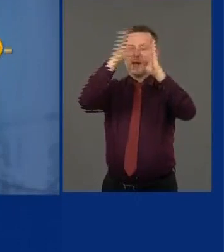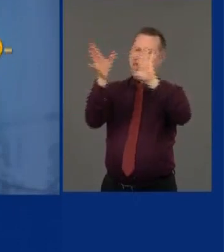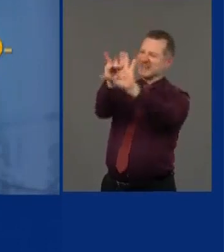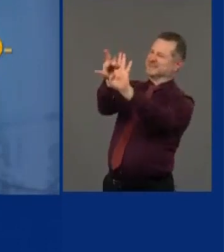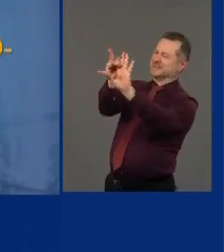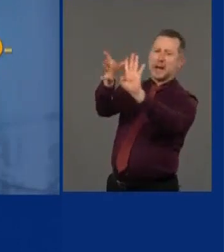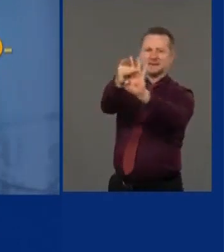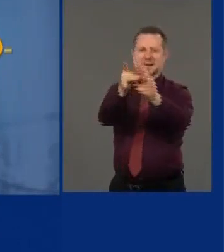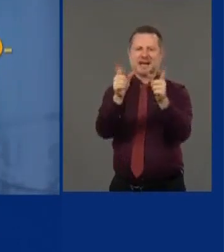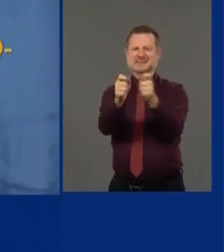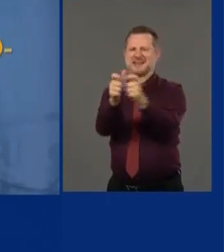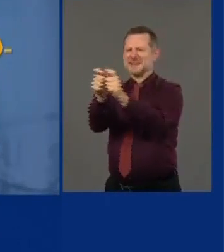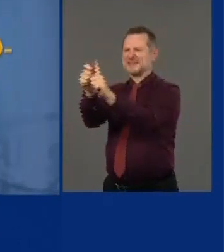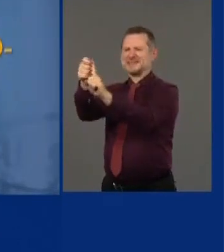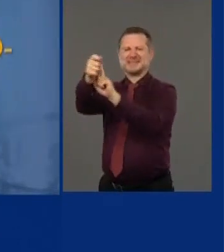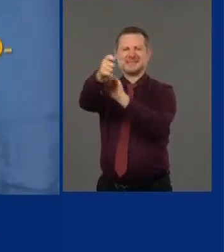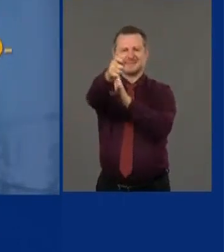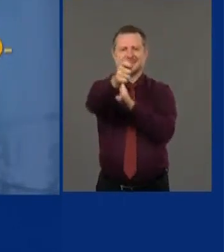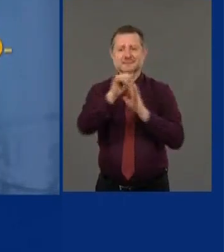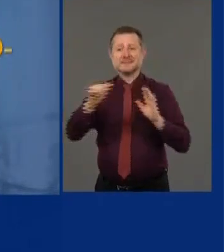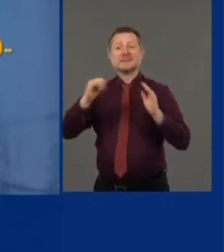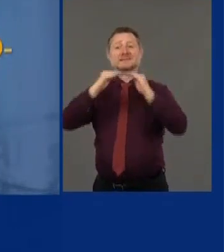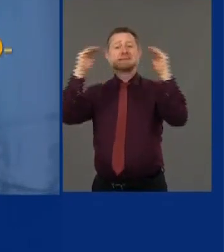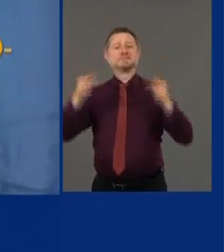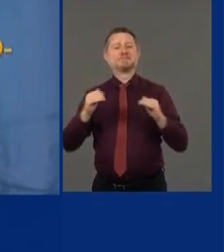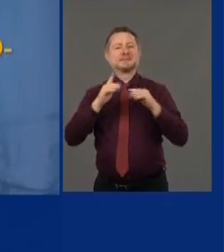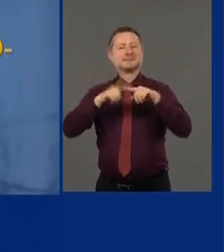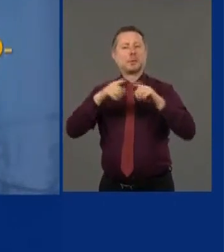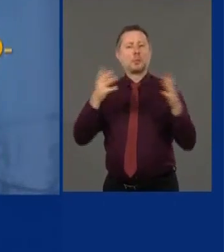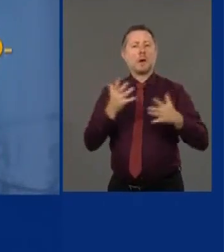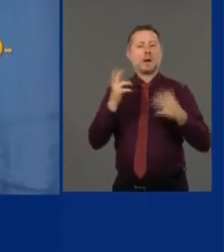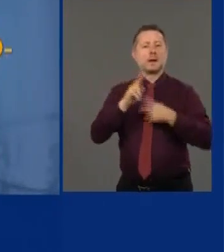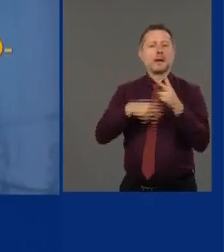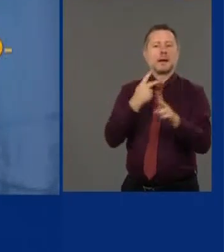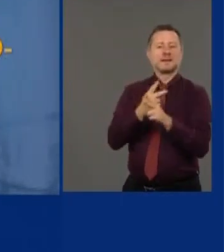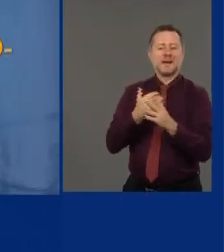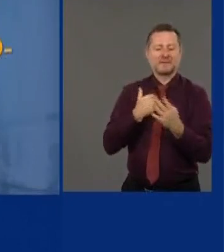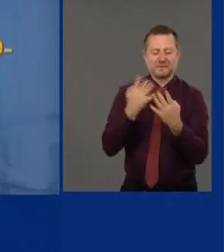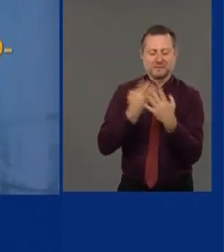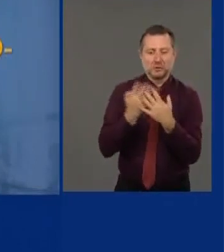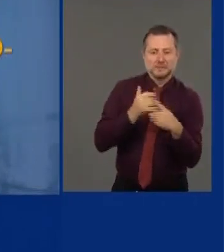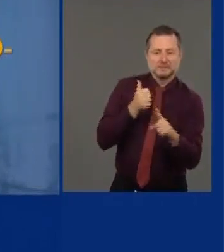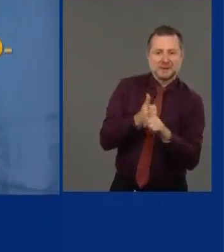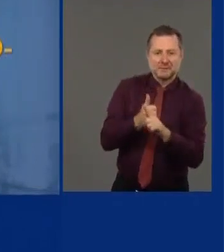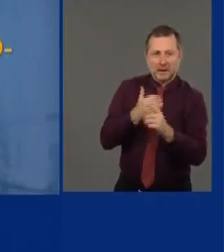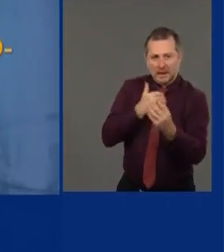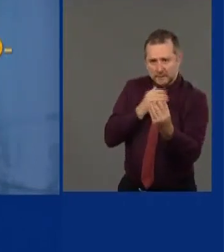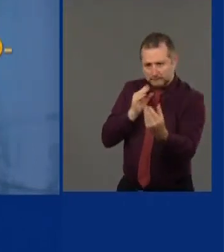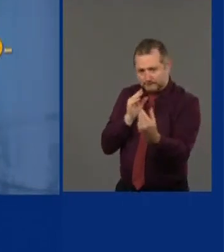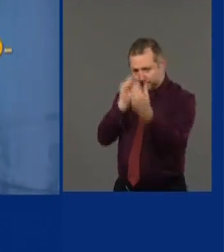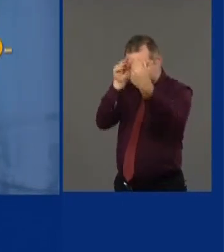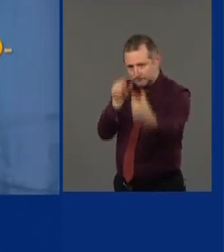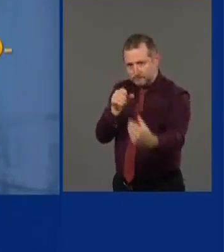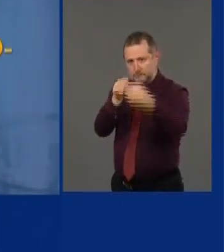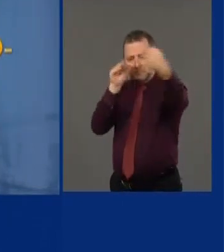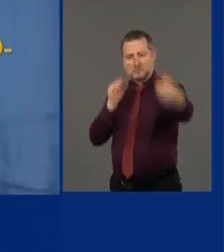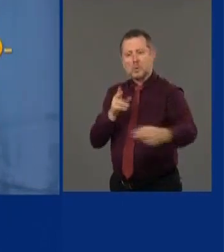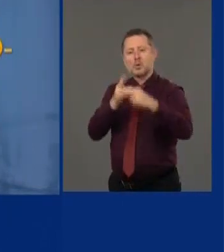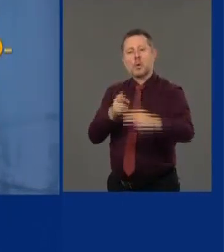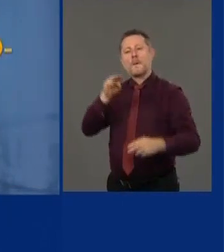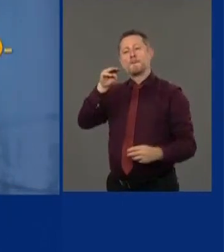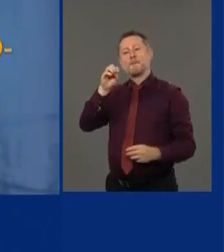these systems, it depends on what filter you install, called the MERV rating of the filter. But they have